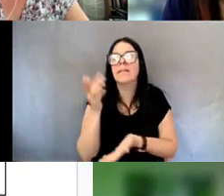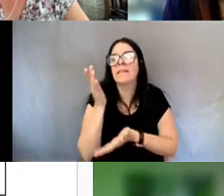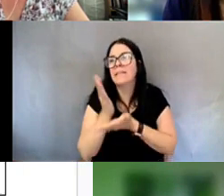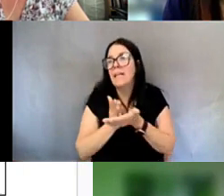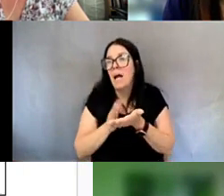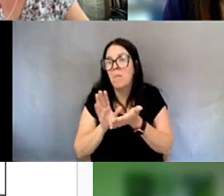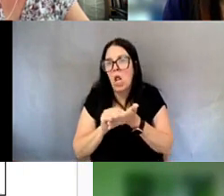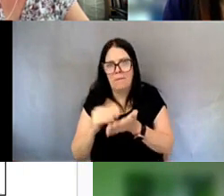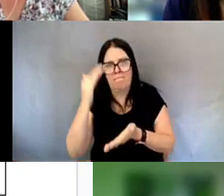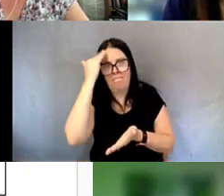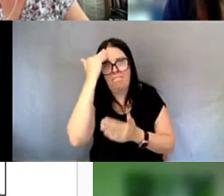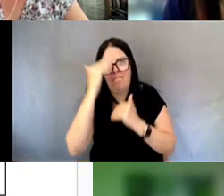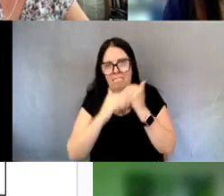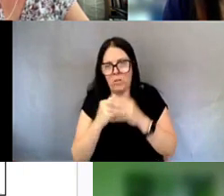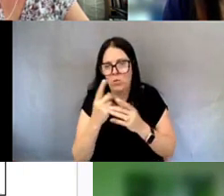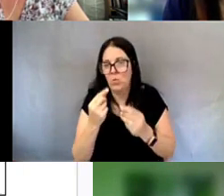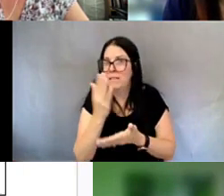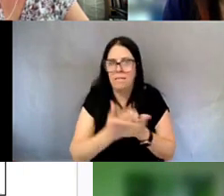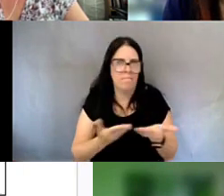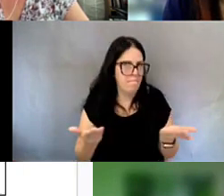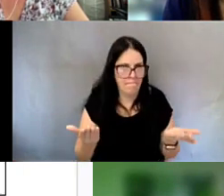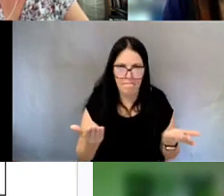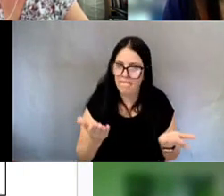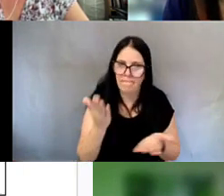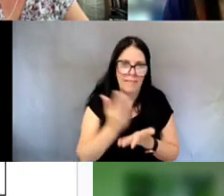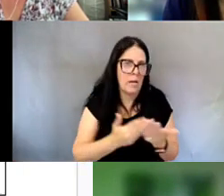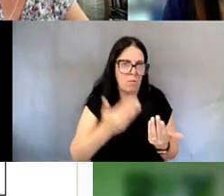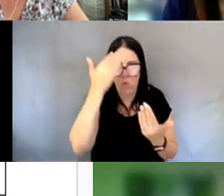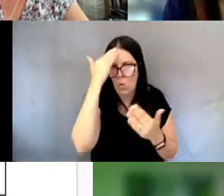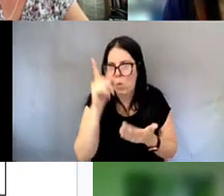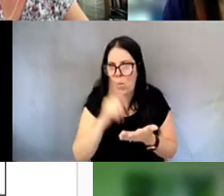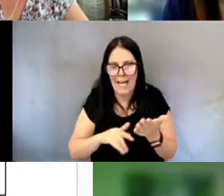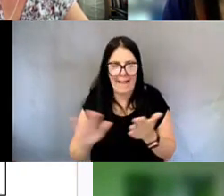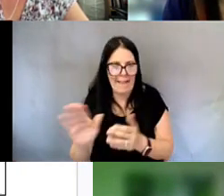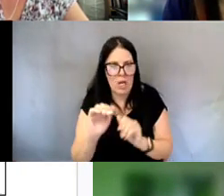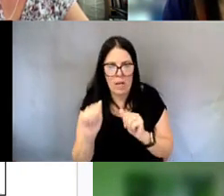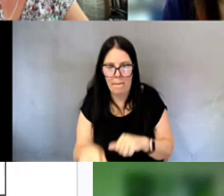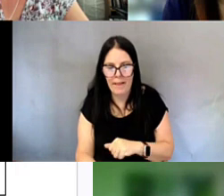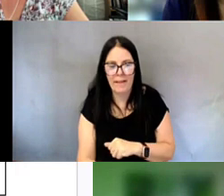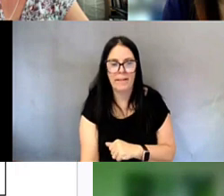learners that kind of weren't assessed, didn't have any idea of their kind of abilities.